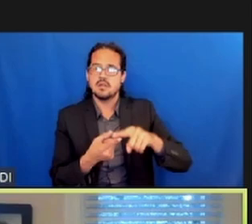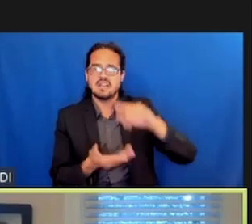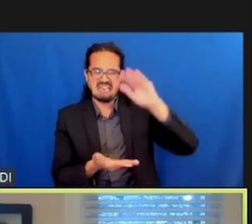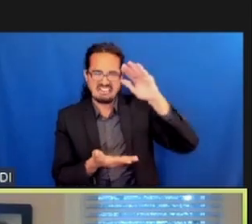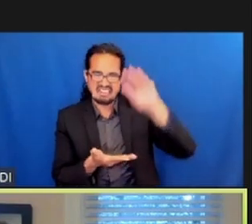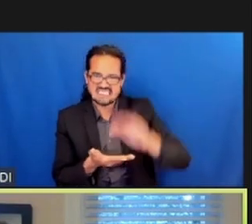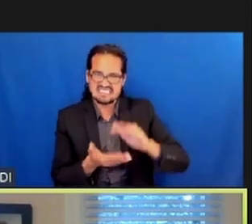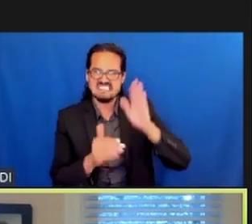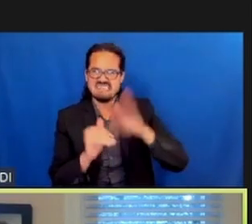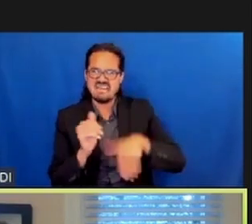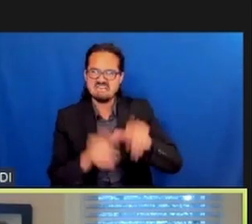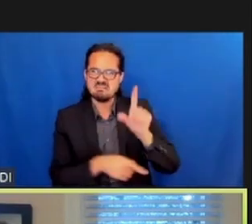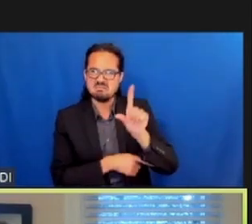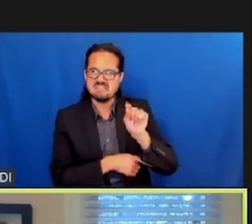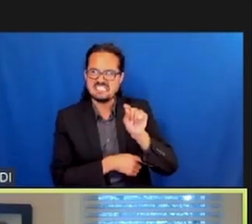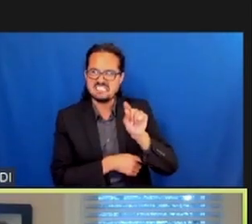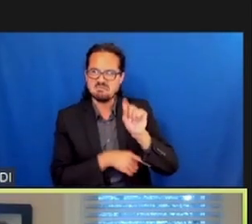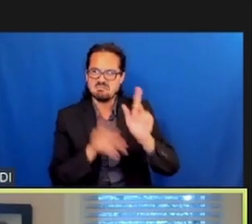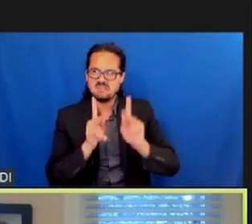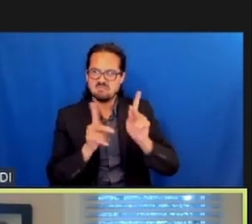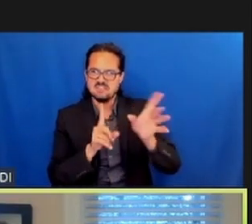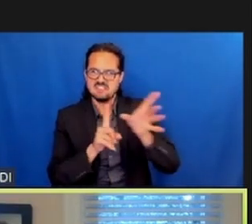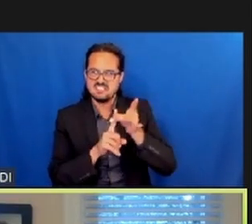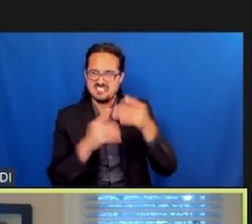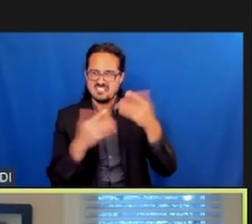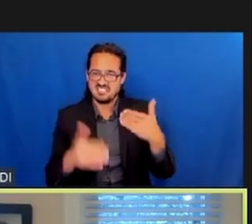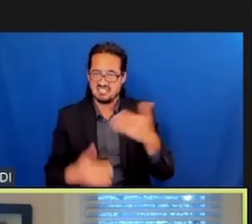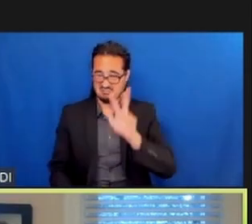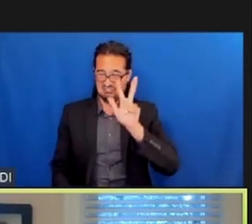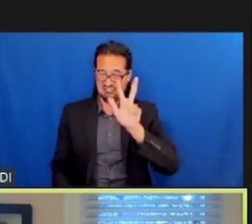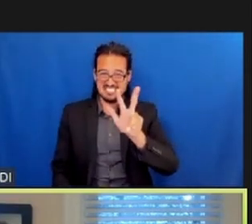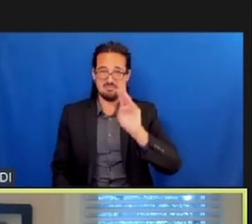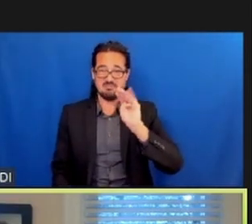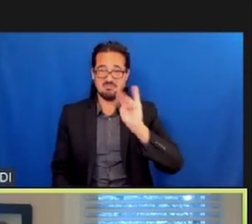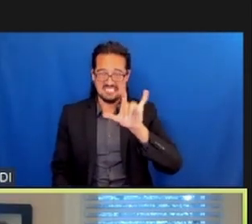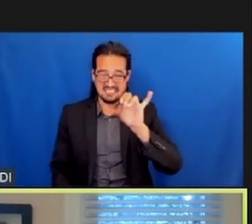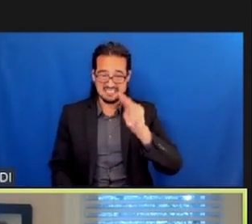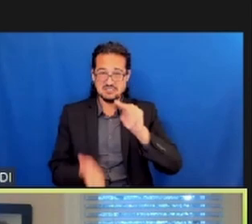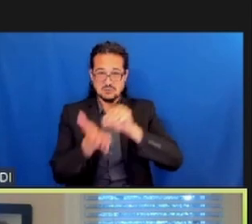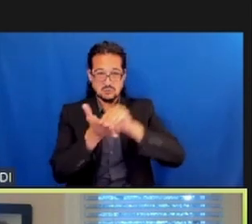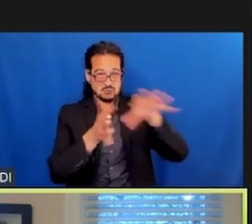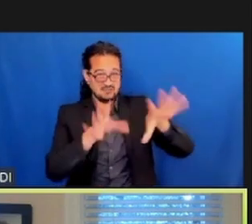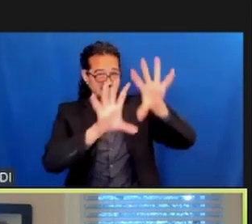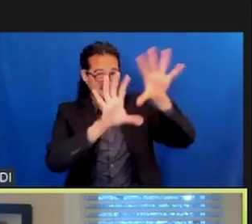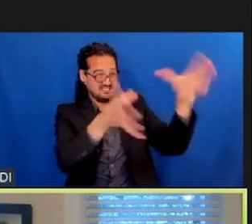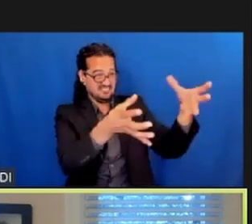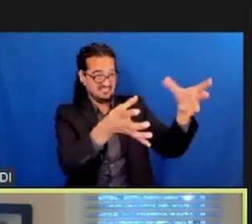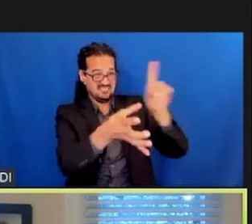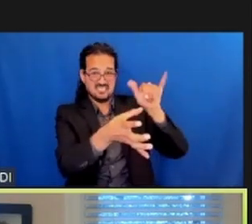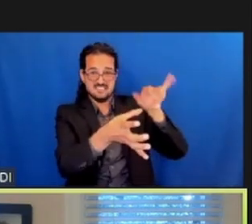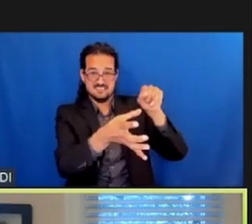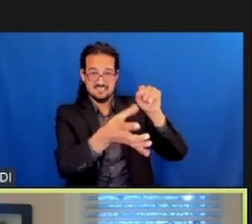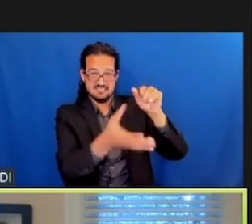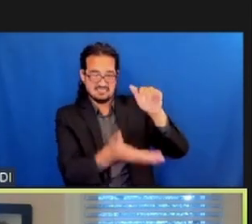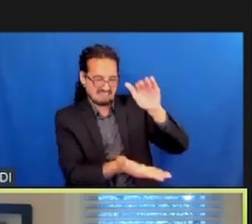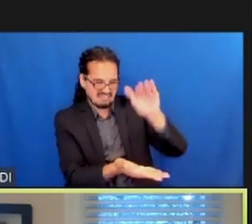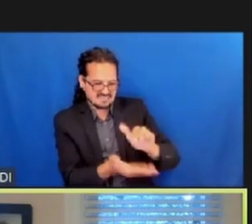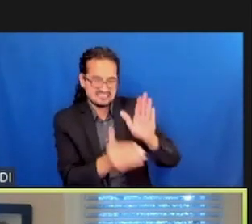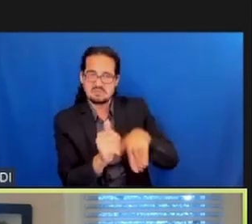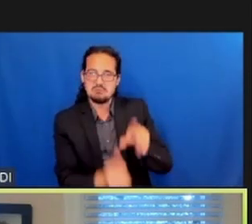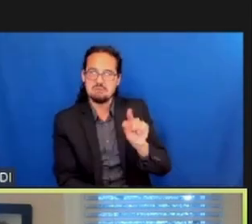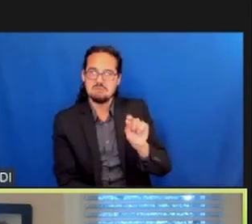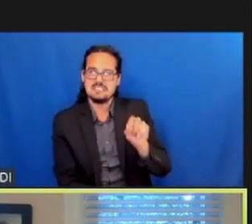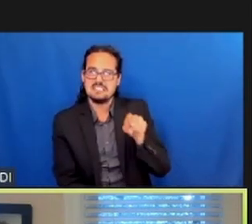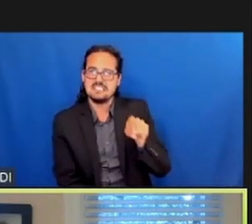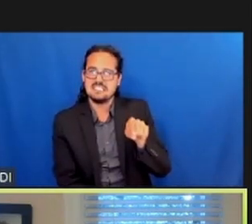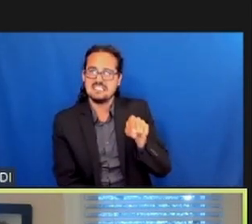that we saw, we were holding at 12 cases, was because of an outbreak among unvaccinated individuals who are not eligible. It's our under